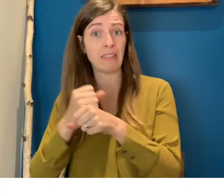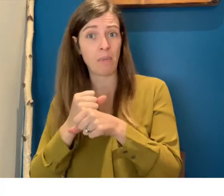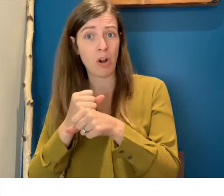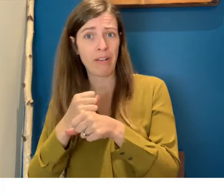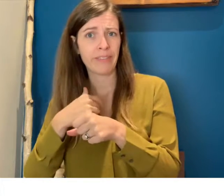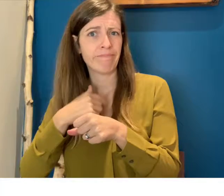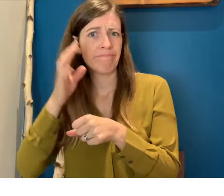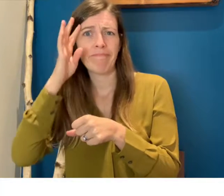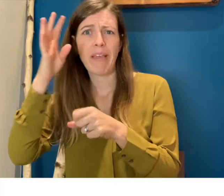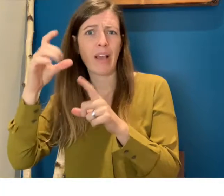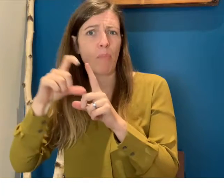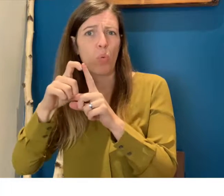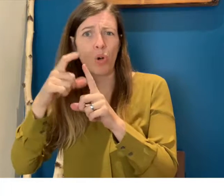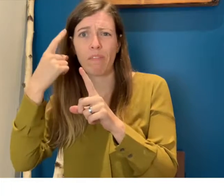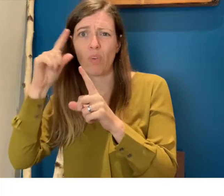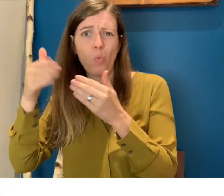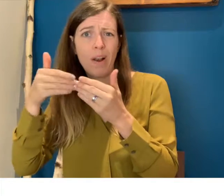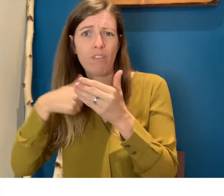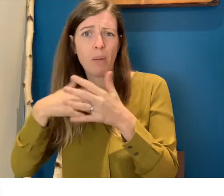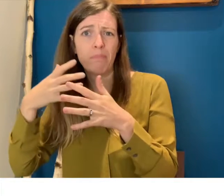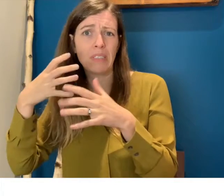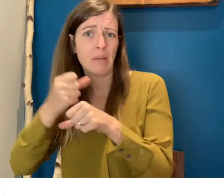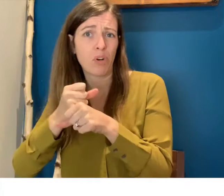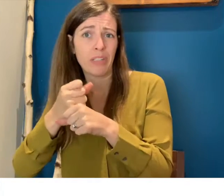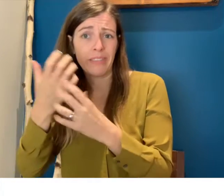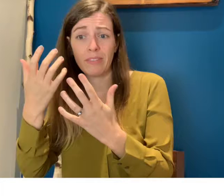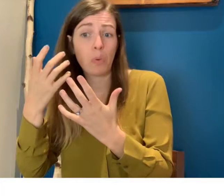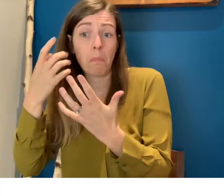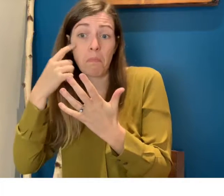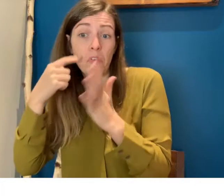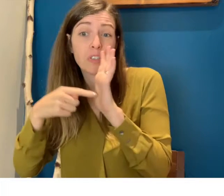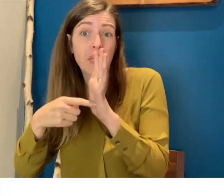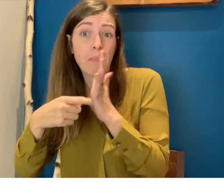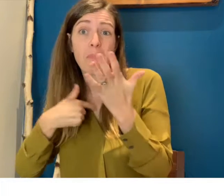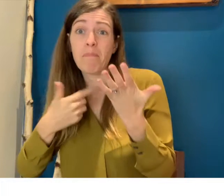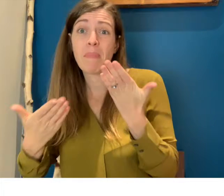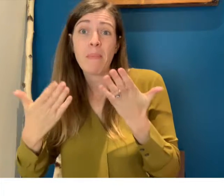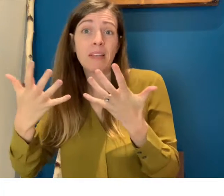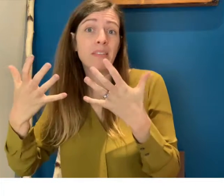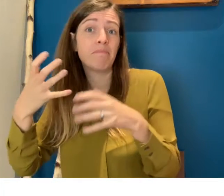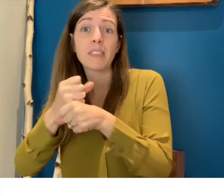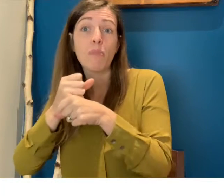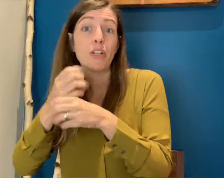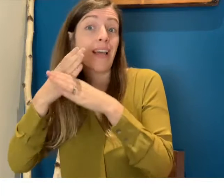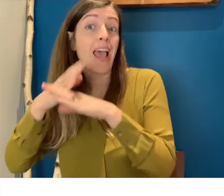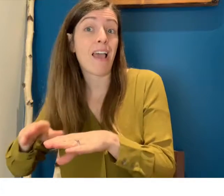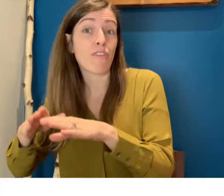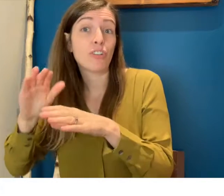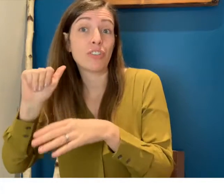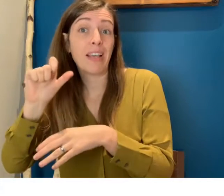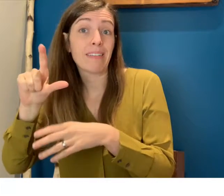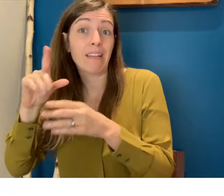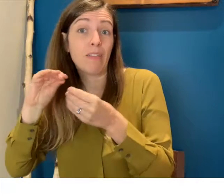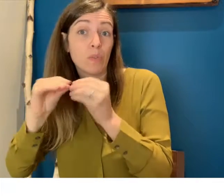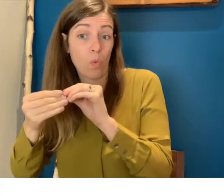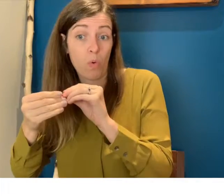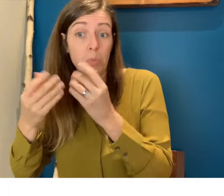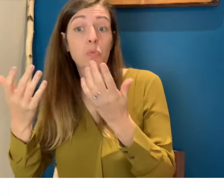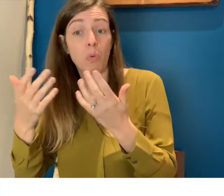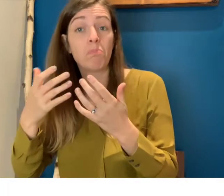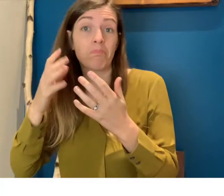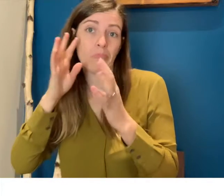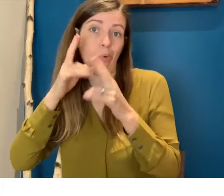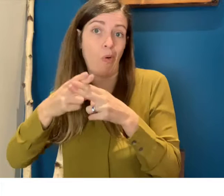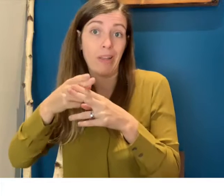data, pipe, summarize, and then I'll make up a term for my summary and I'll say that I'm